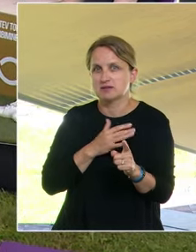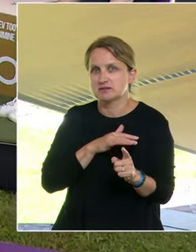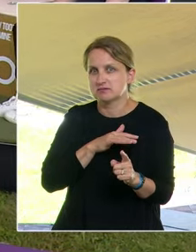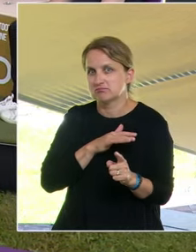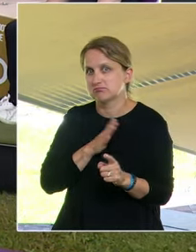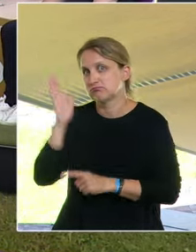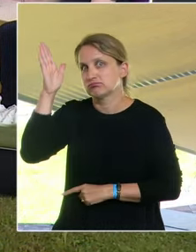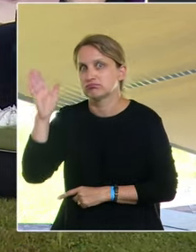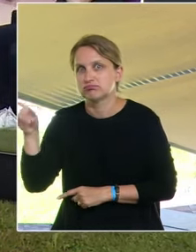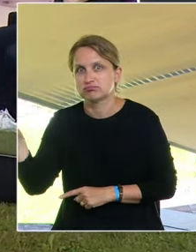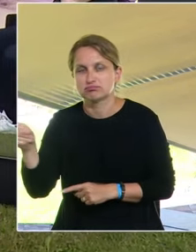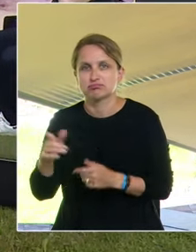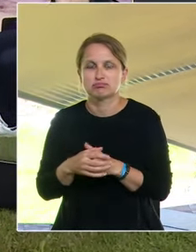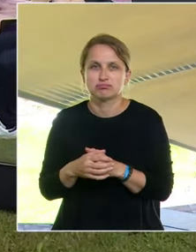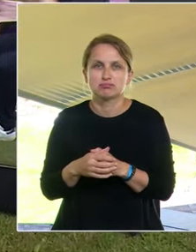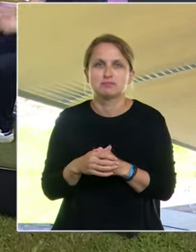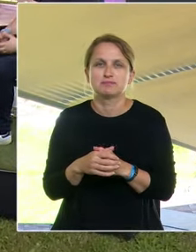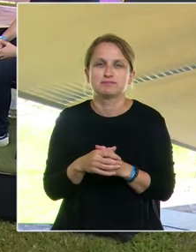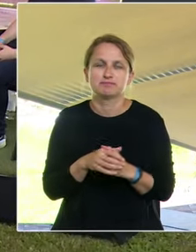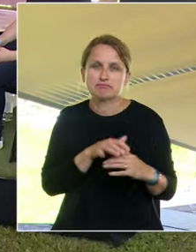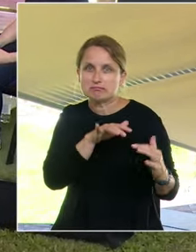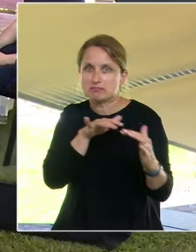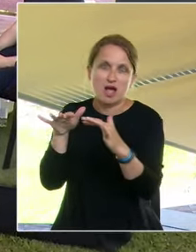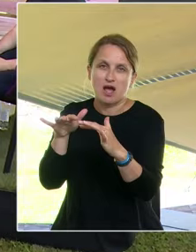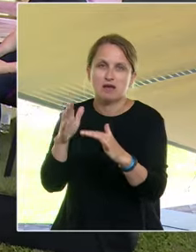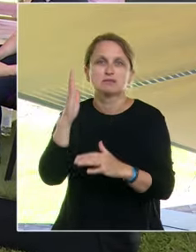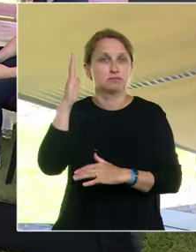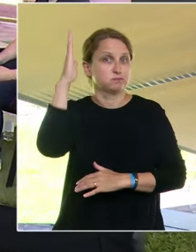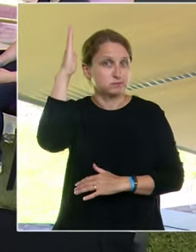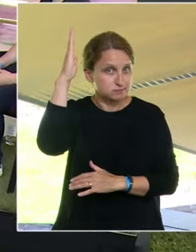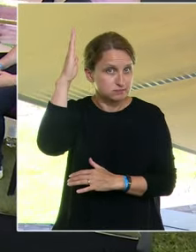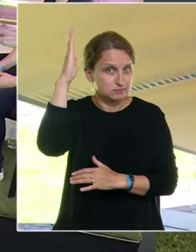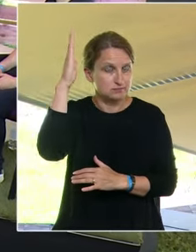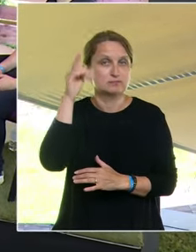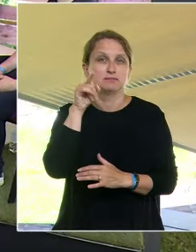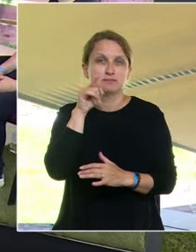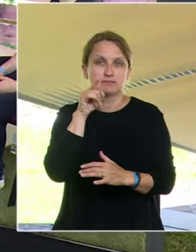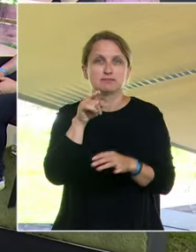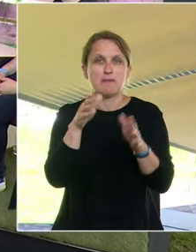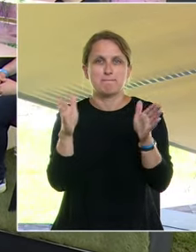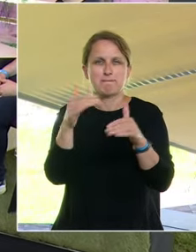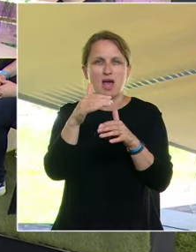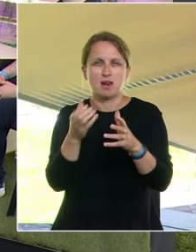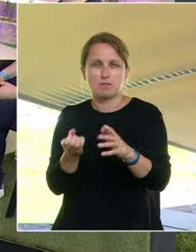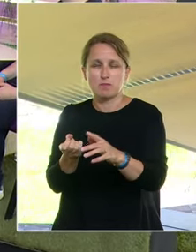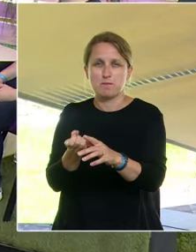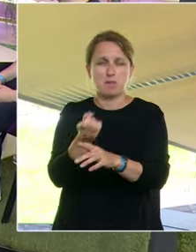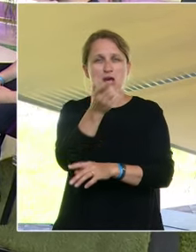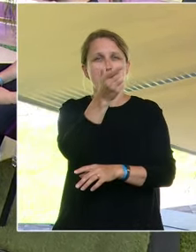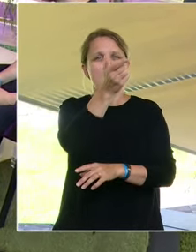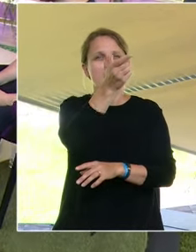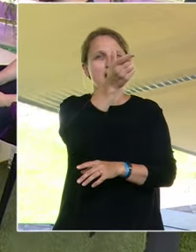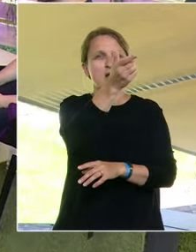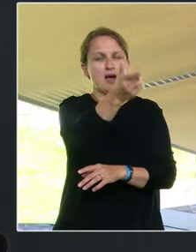professors in the university said, to have a debate, then raise your hand and then we're gonna throw the ball. Please make sure that you